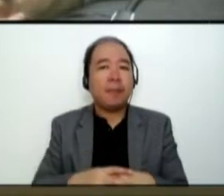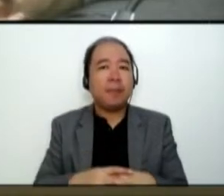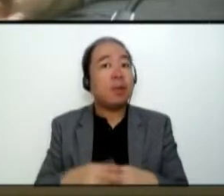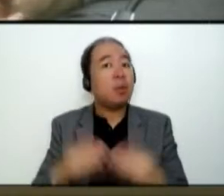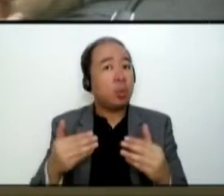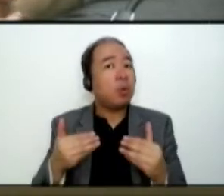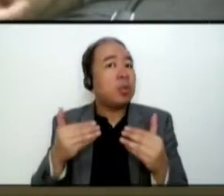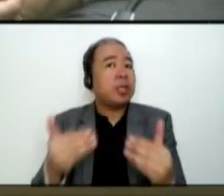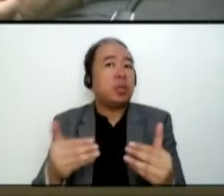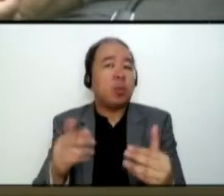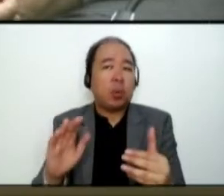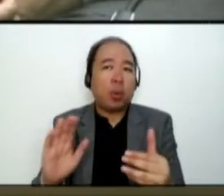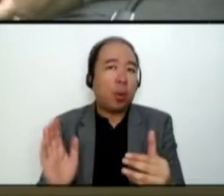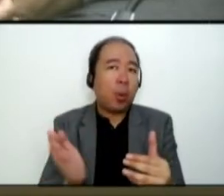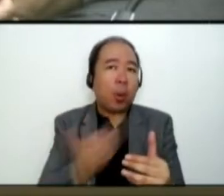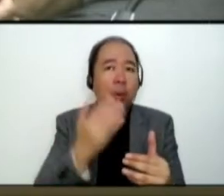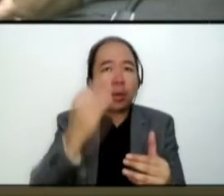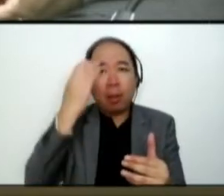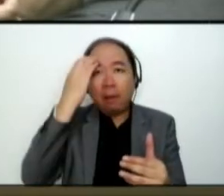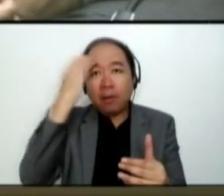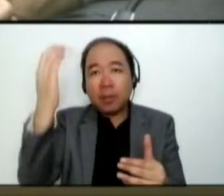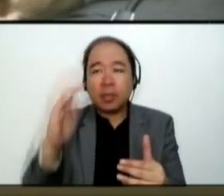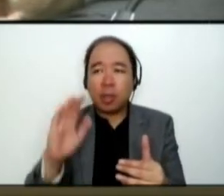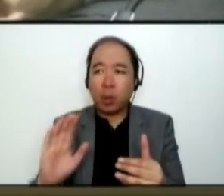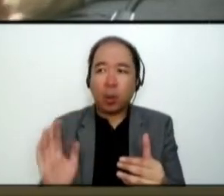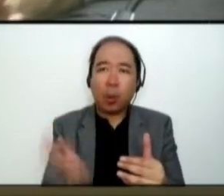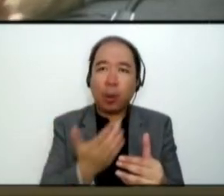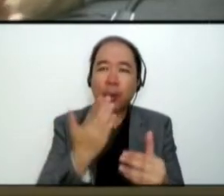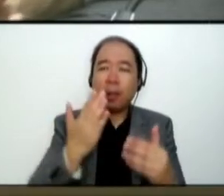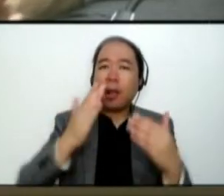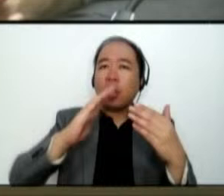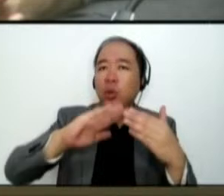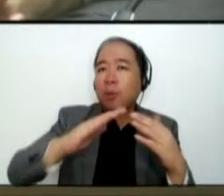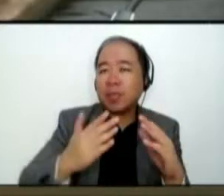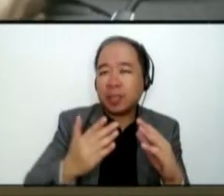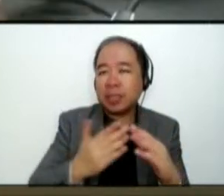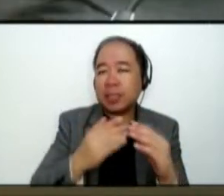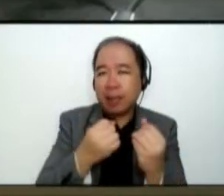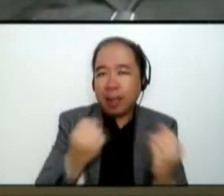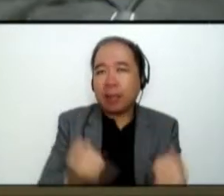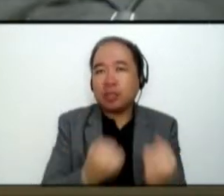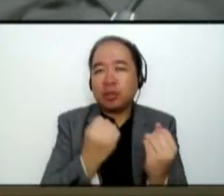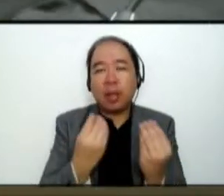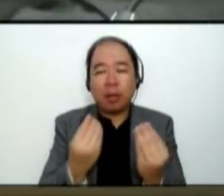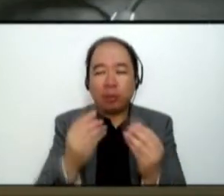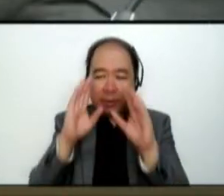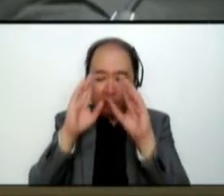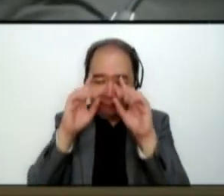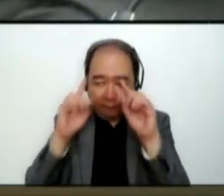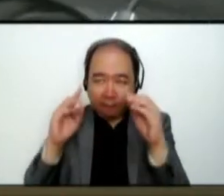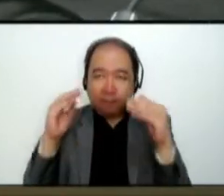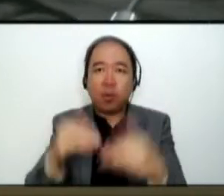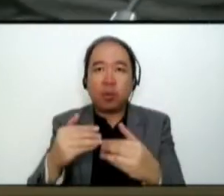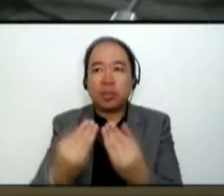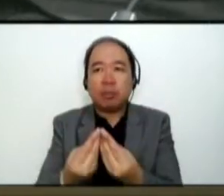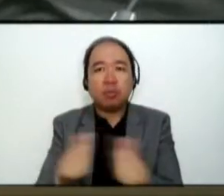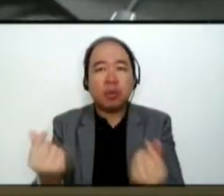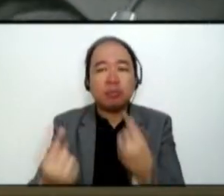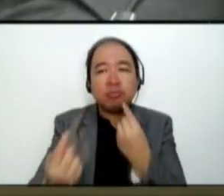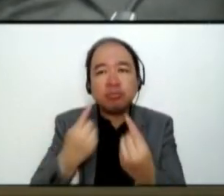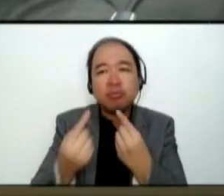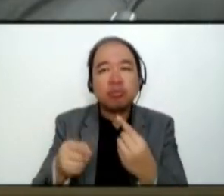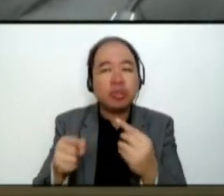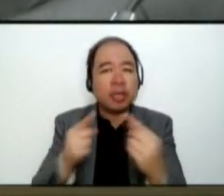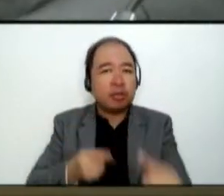of government and the whole of society action to address pressing population and development-related challenges while